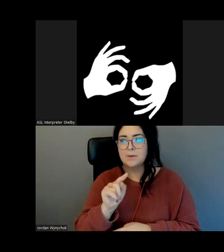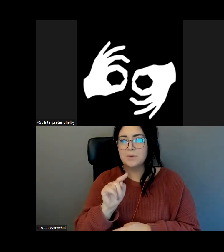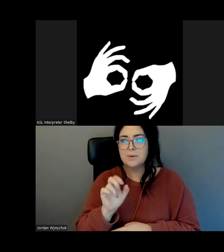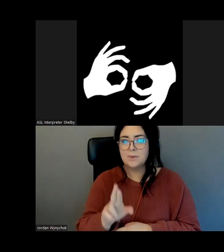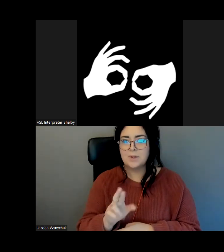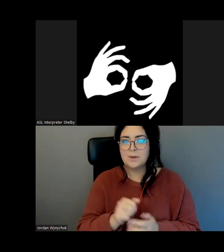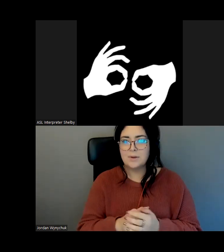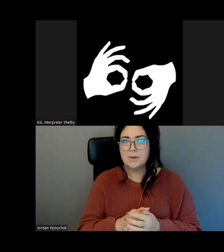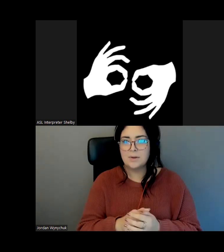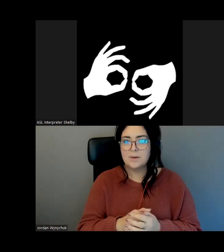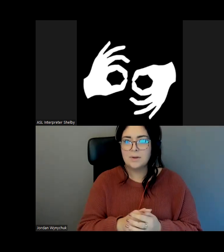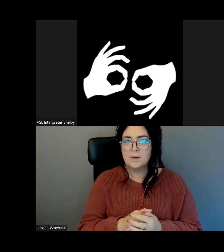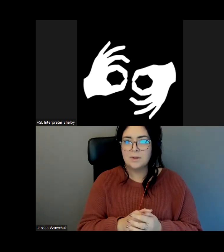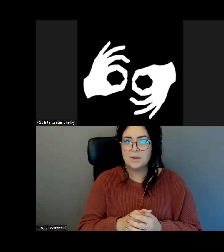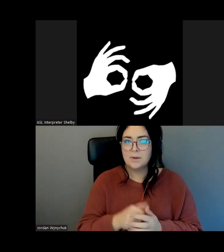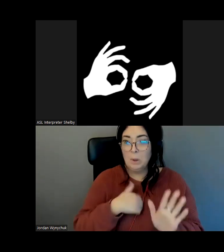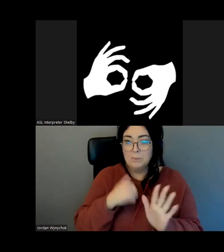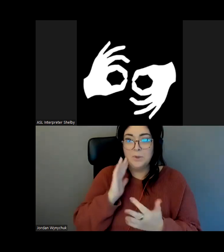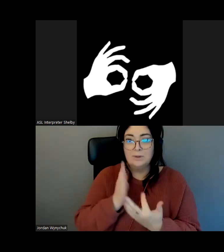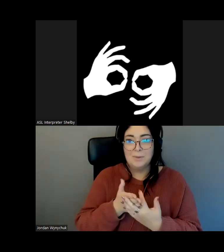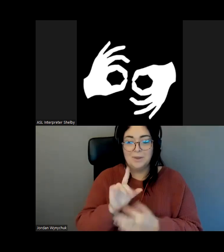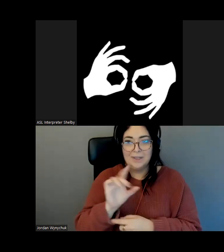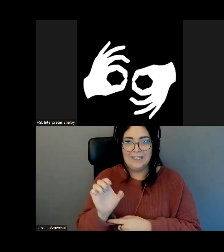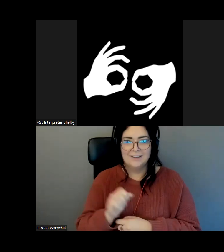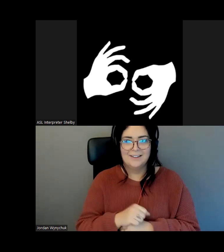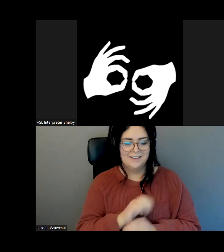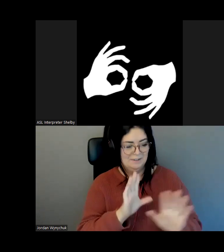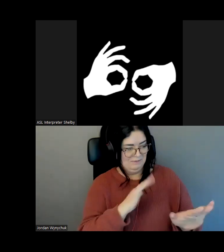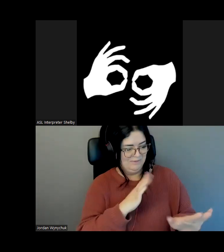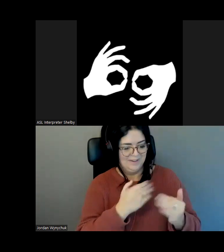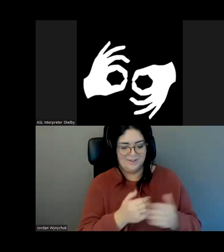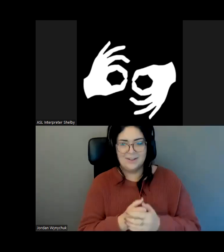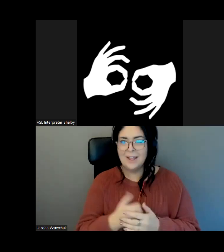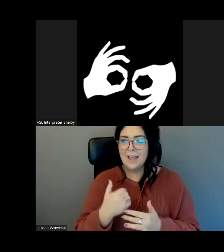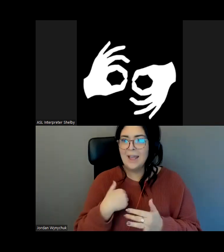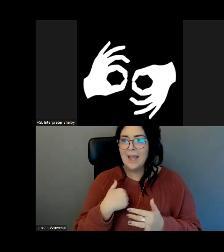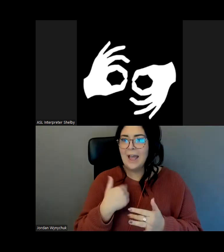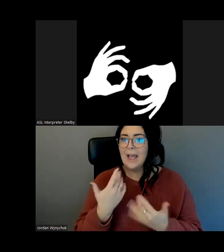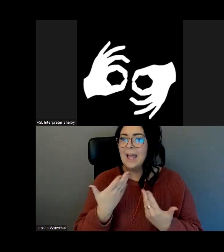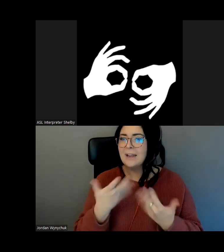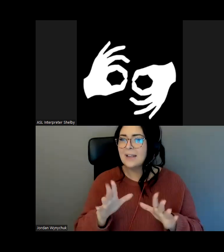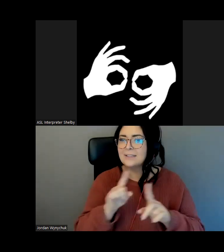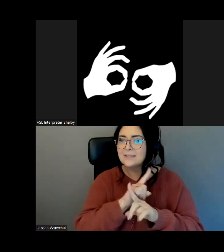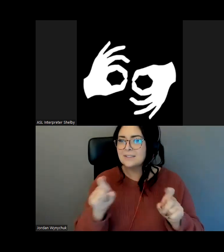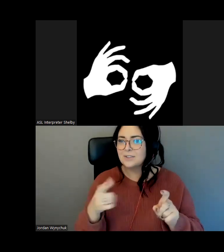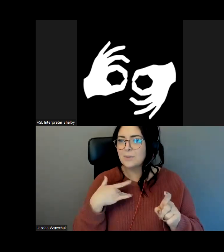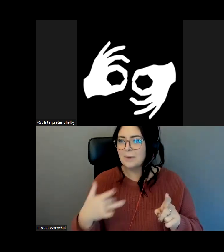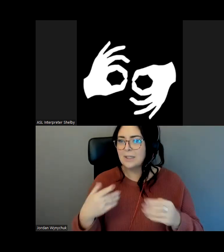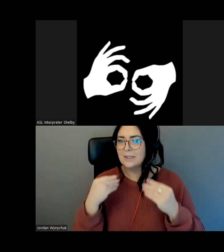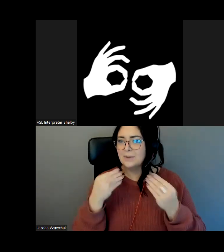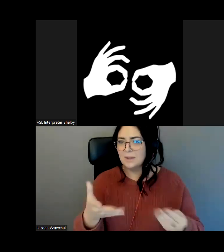I did have an exit survey. Oh, sorry. Oh, yes. No, go ahead. I did have an exit survey that we give out after